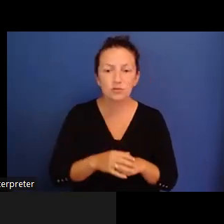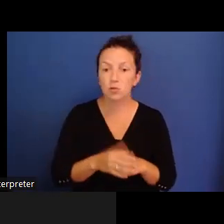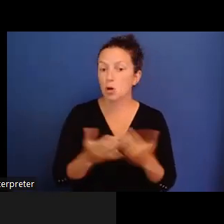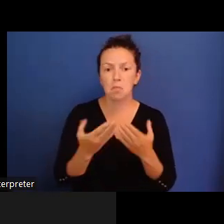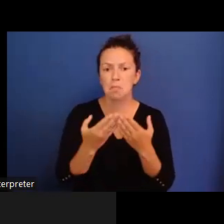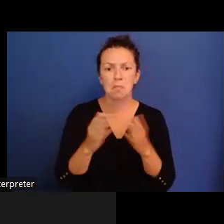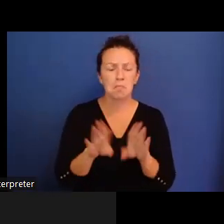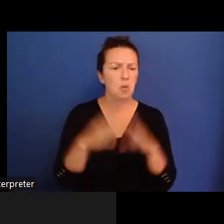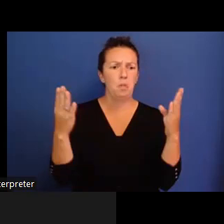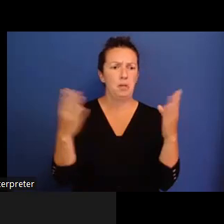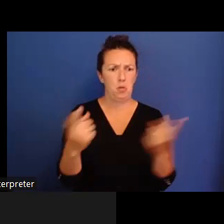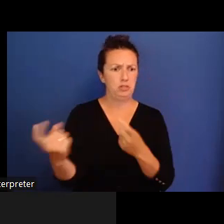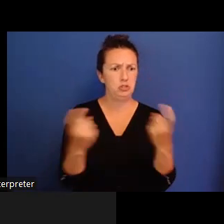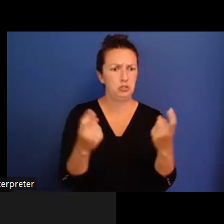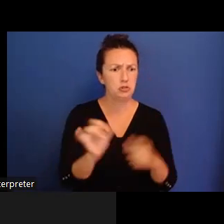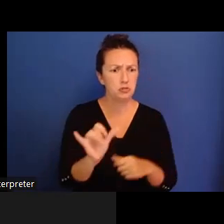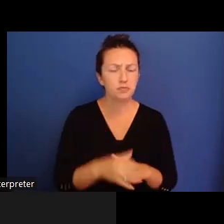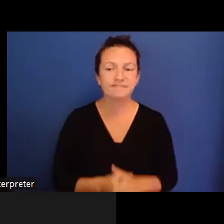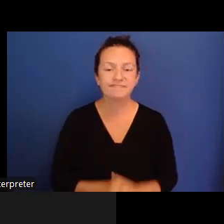questions about what we've said so far.